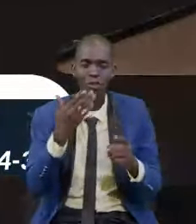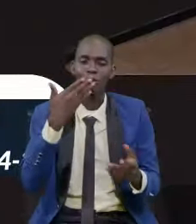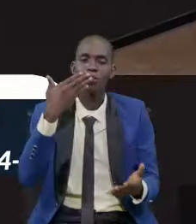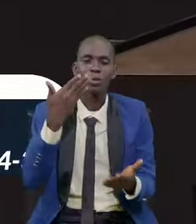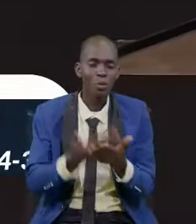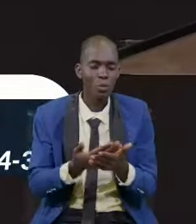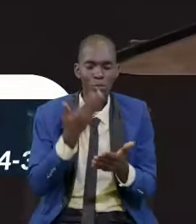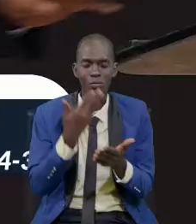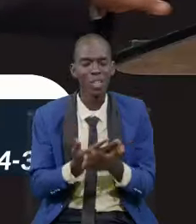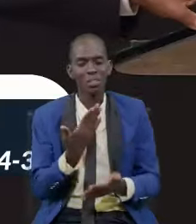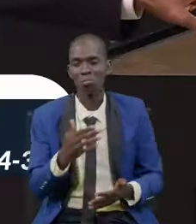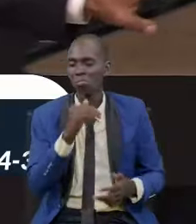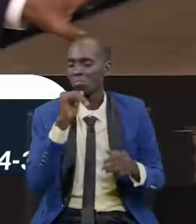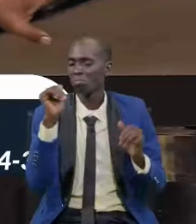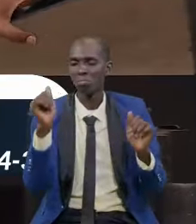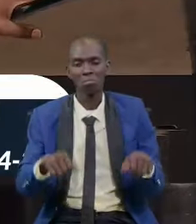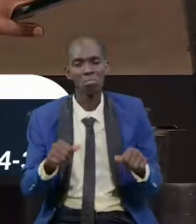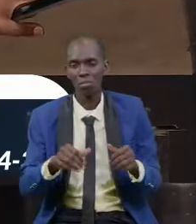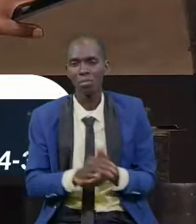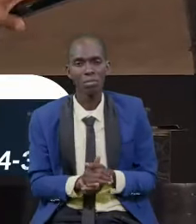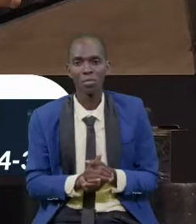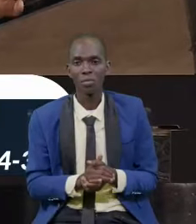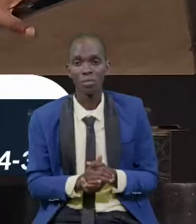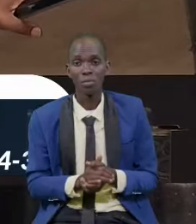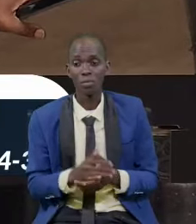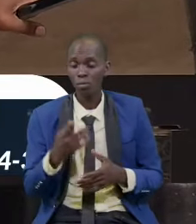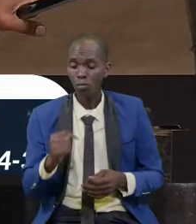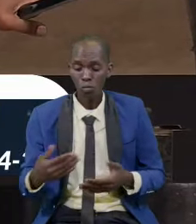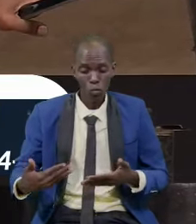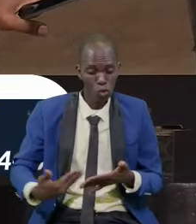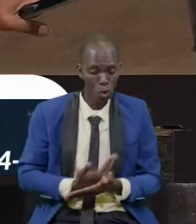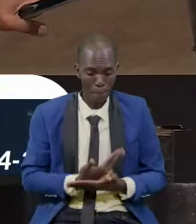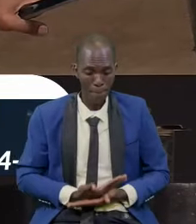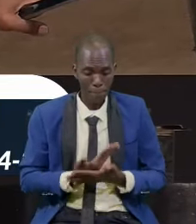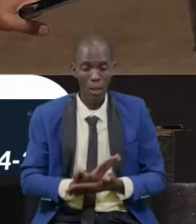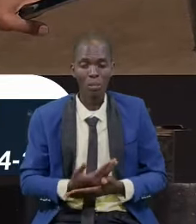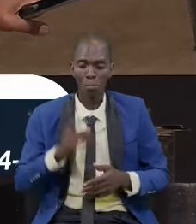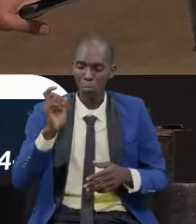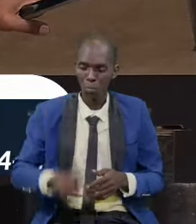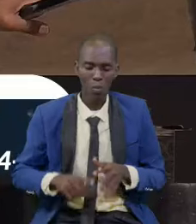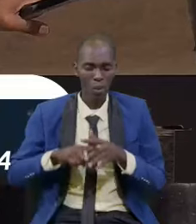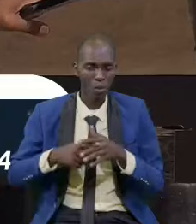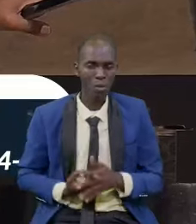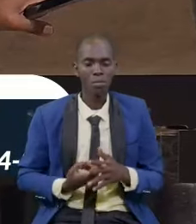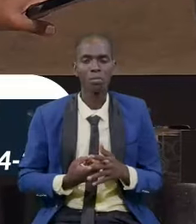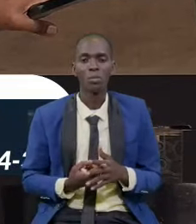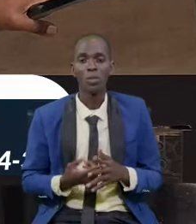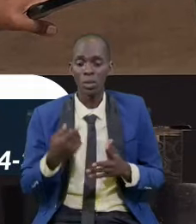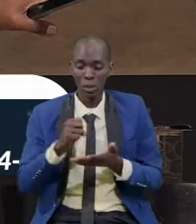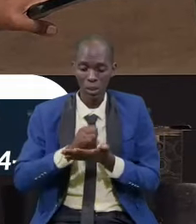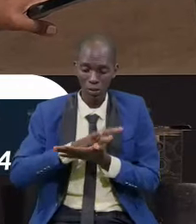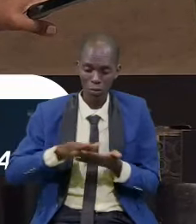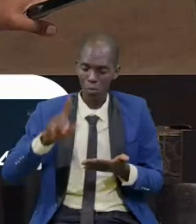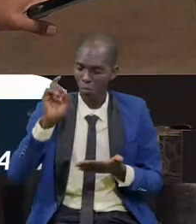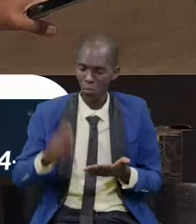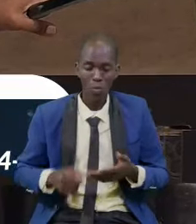good things. Regeneration must take place. Salvation must take place.